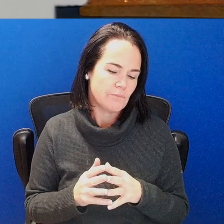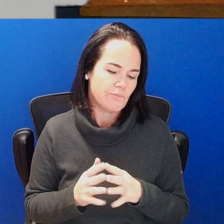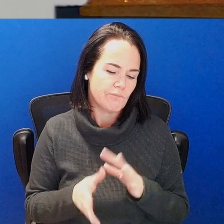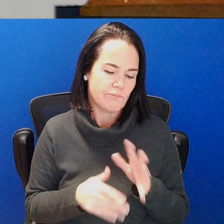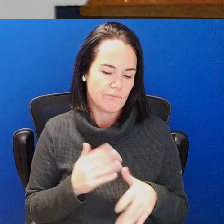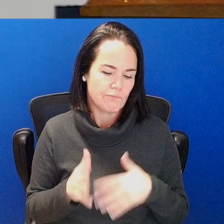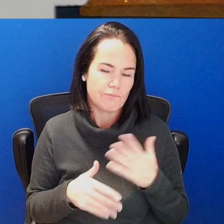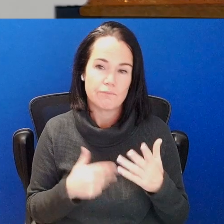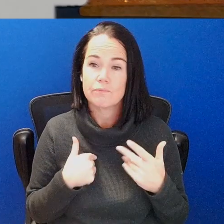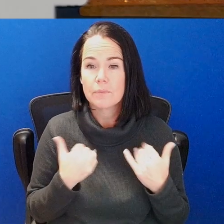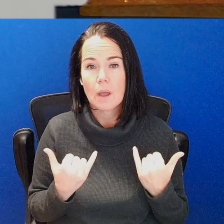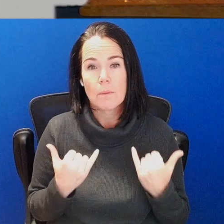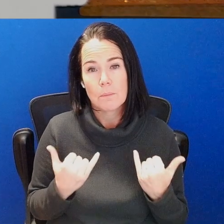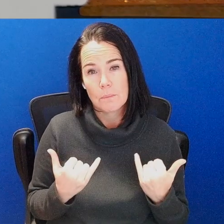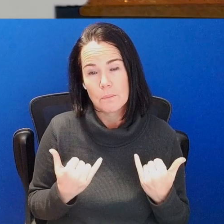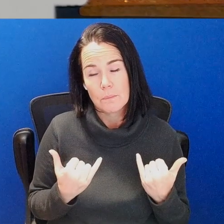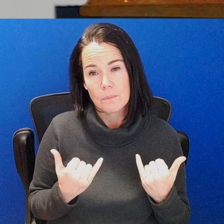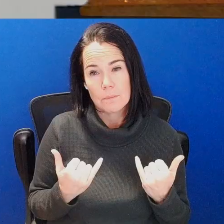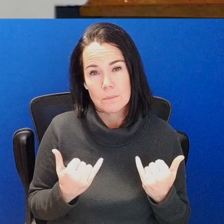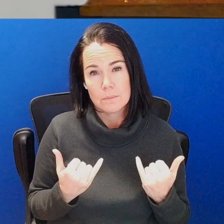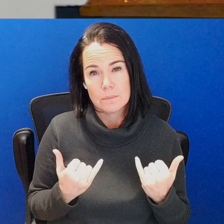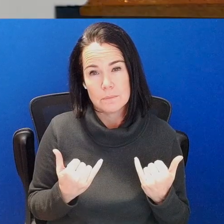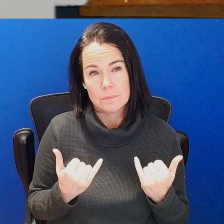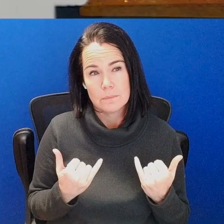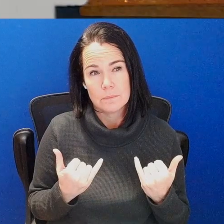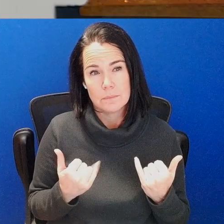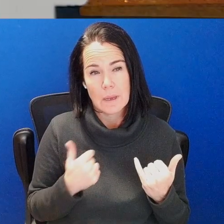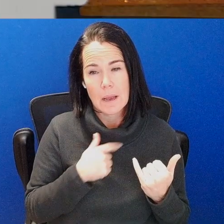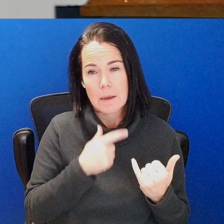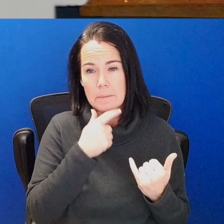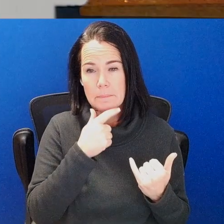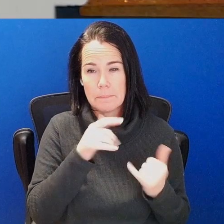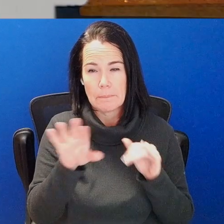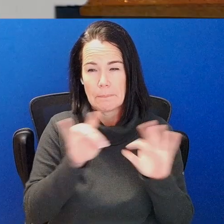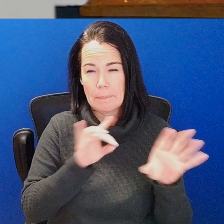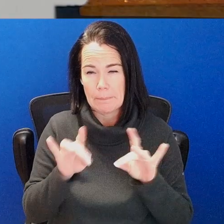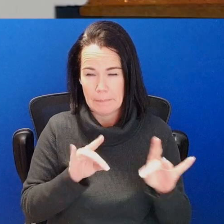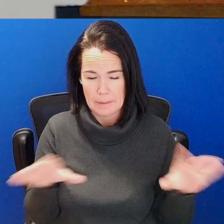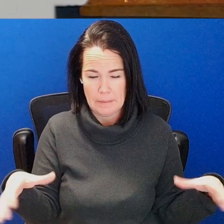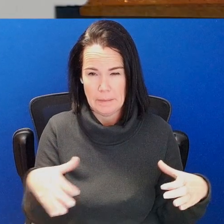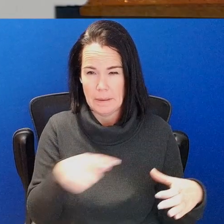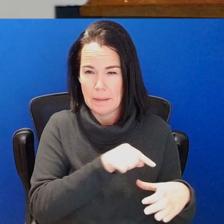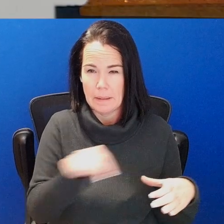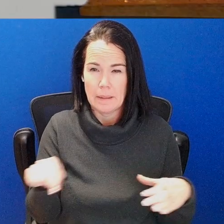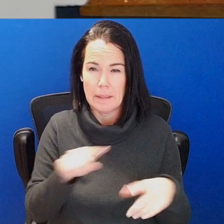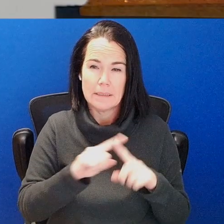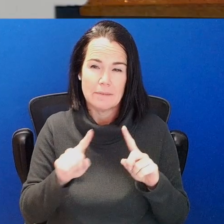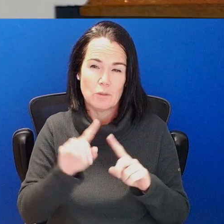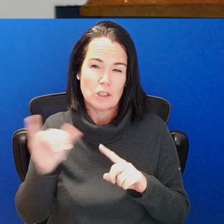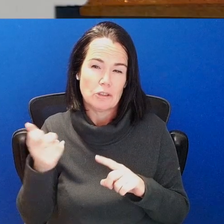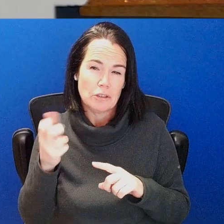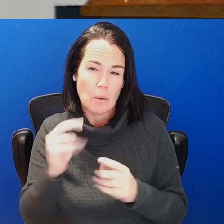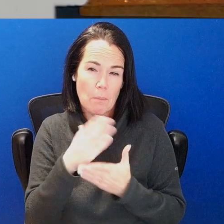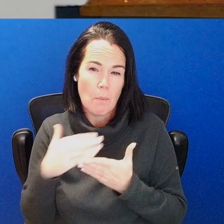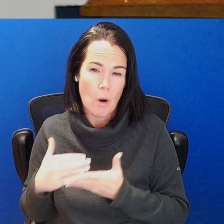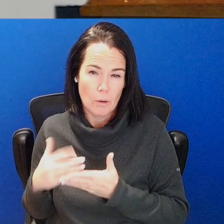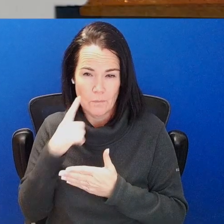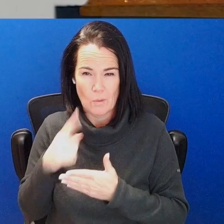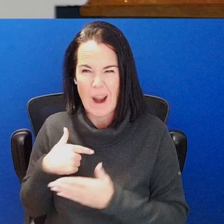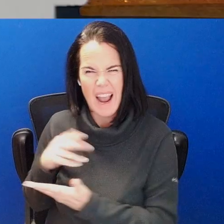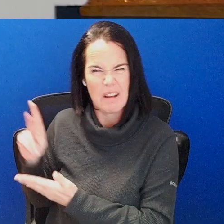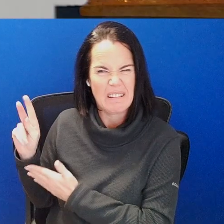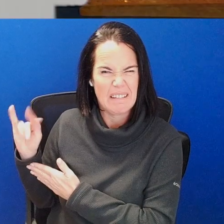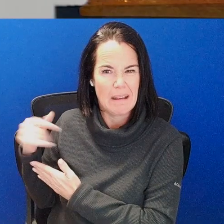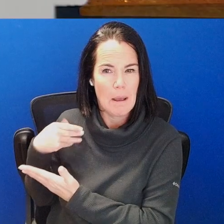I'm currently picking out the January pieces to the kits that I bought.